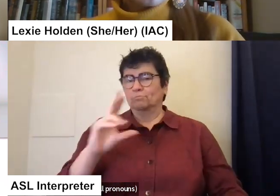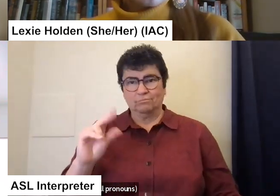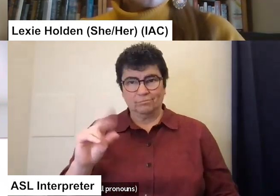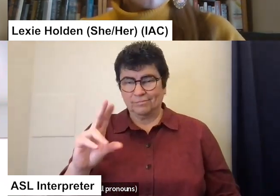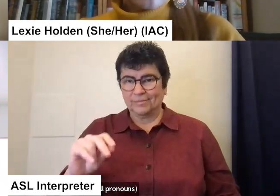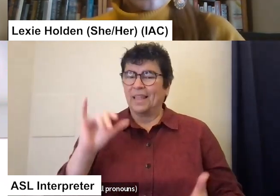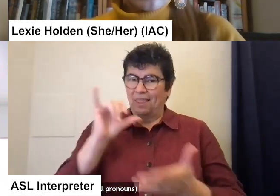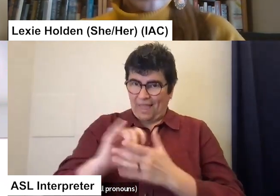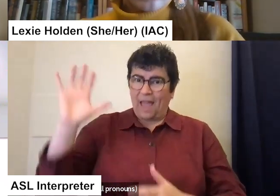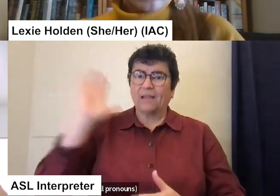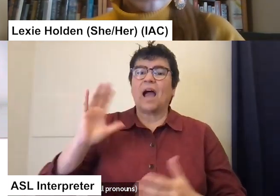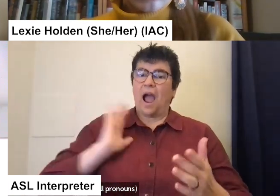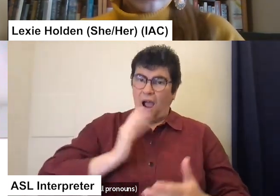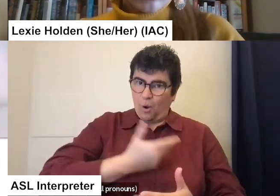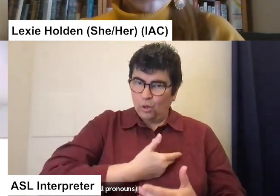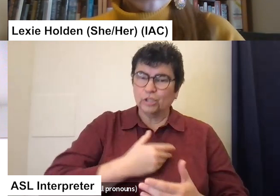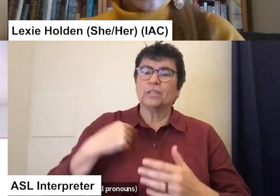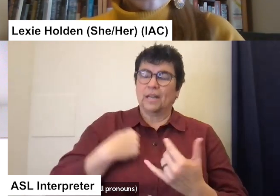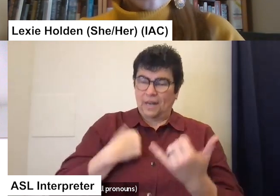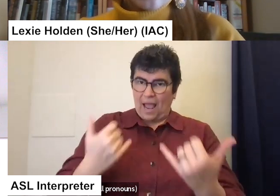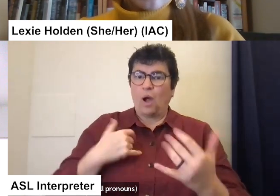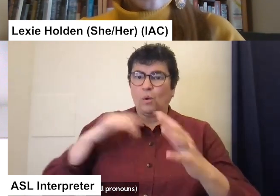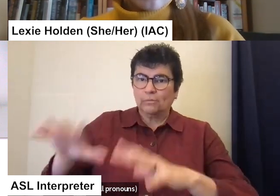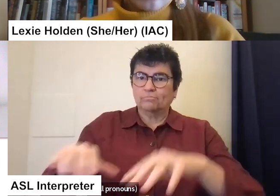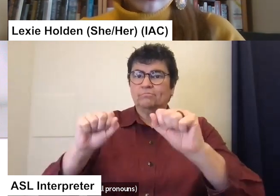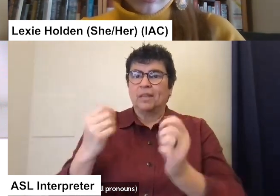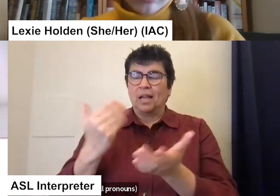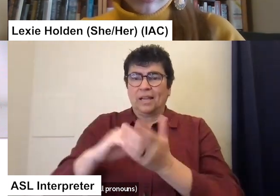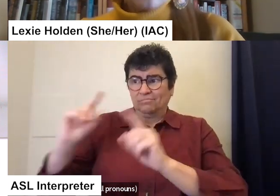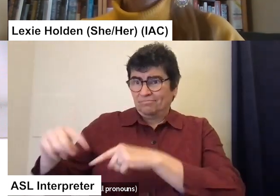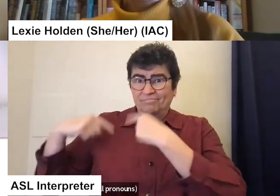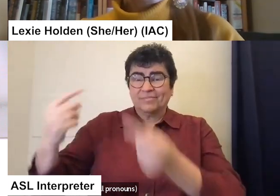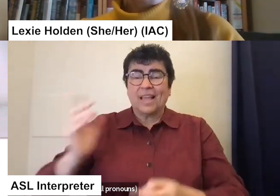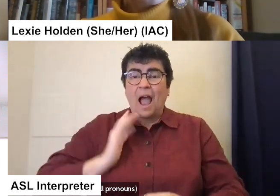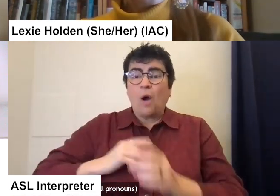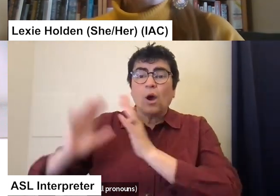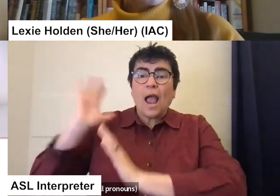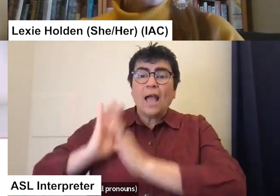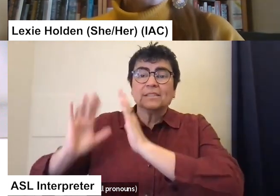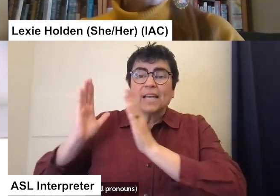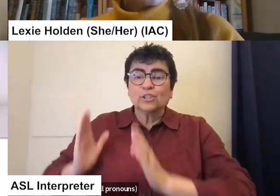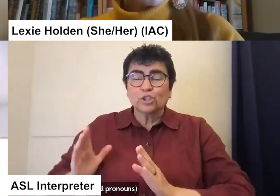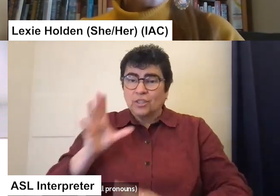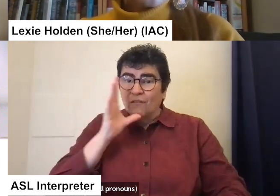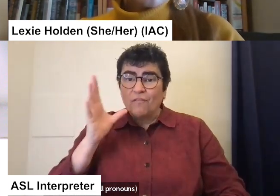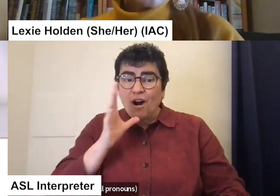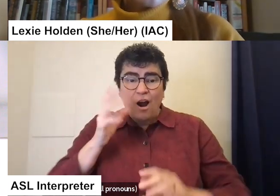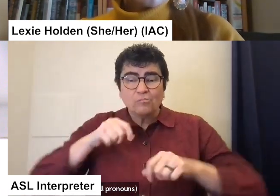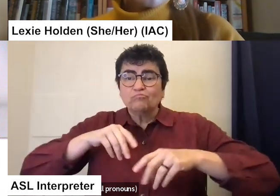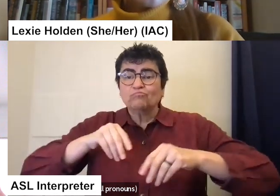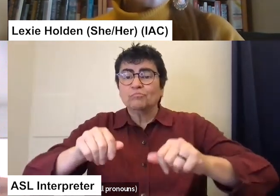what's ours, what has always historically been ours. Our ancestors farmed.